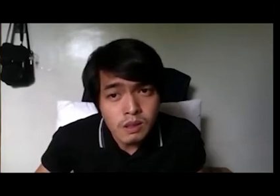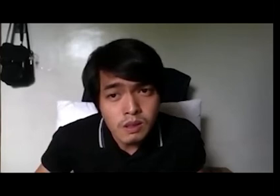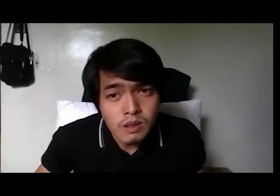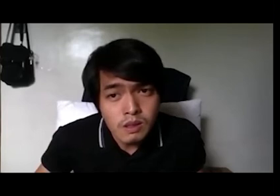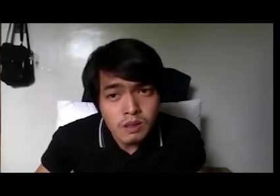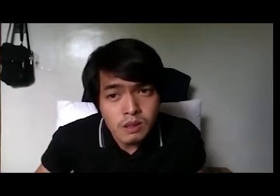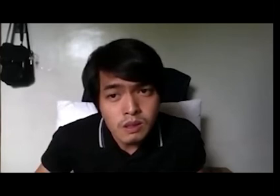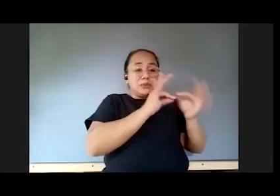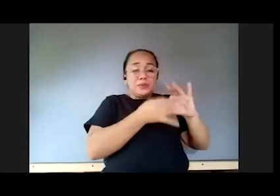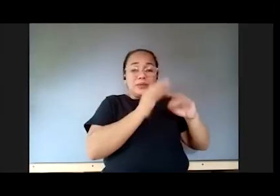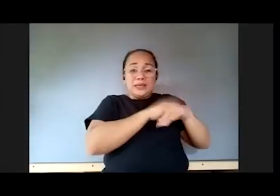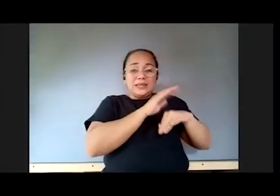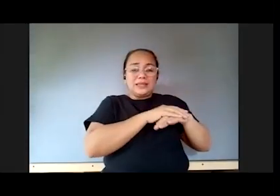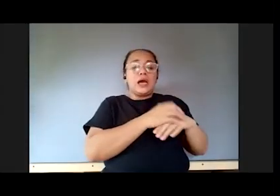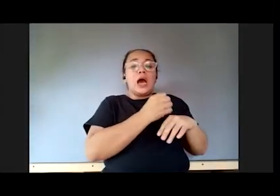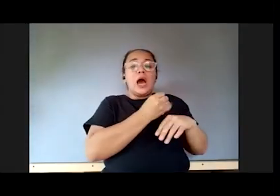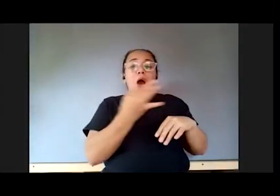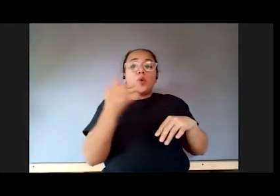boys and how many girls.